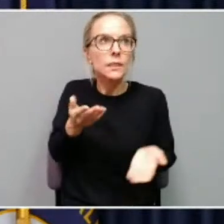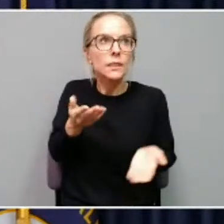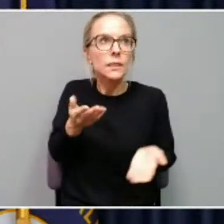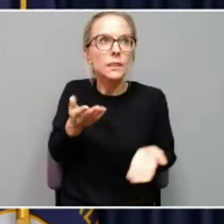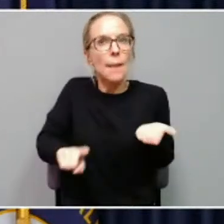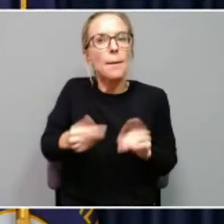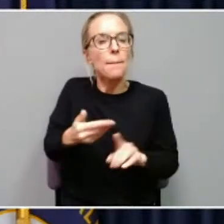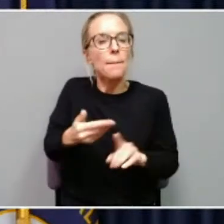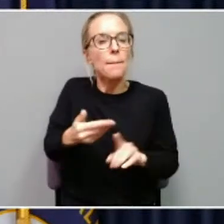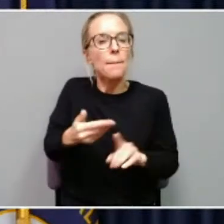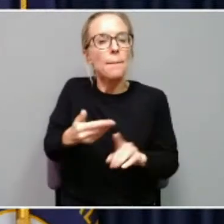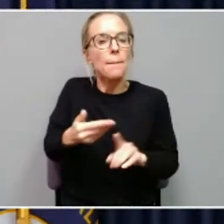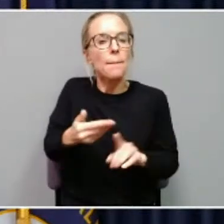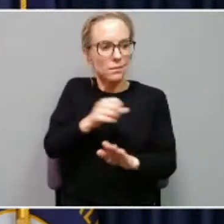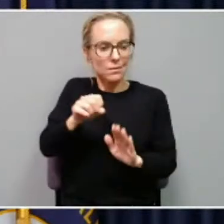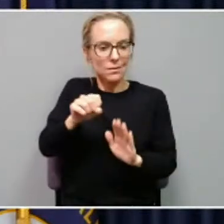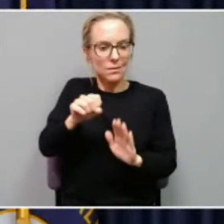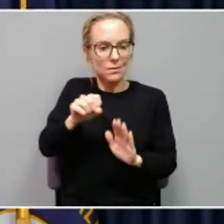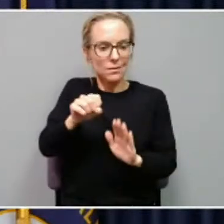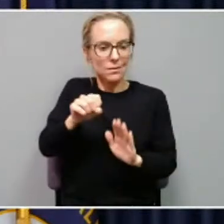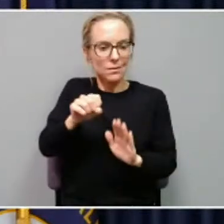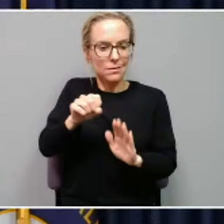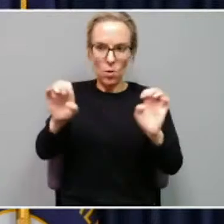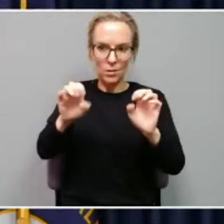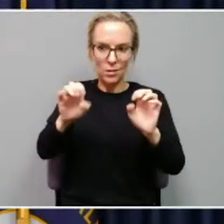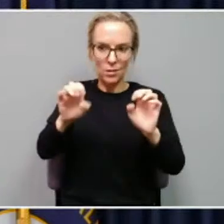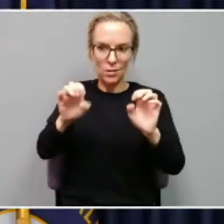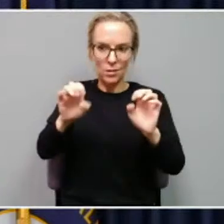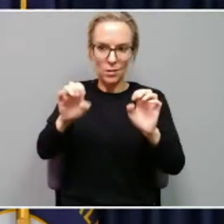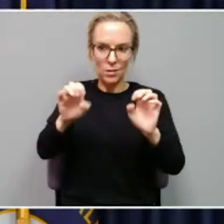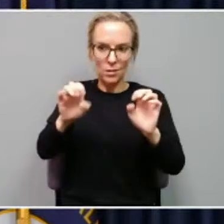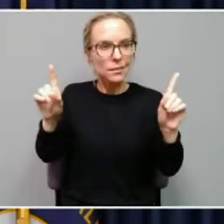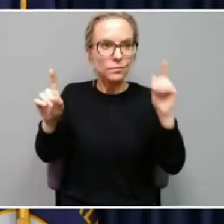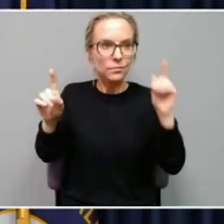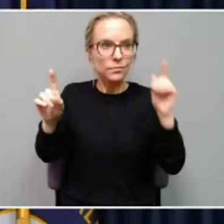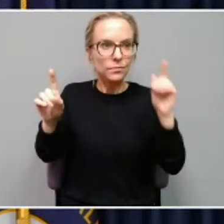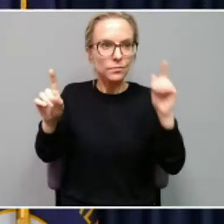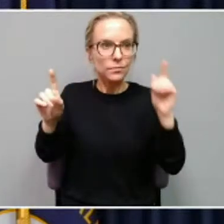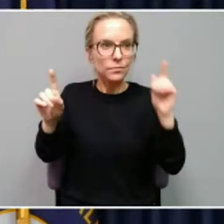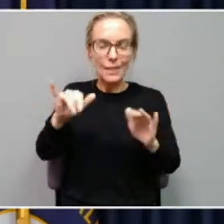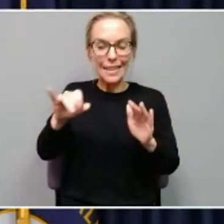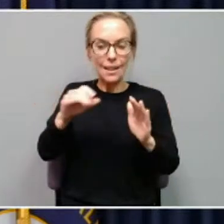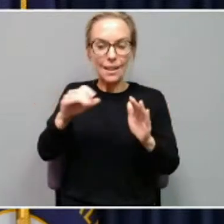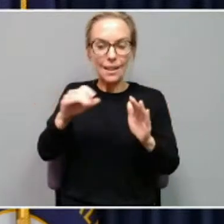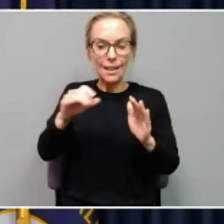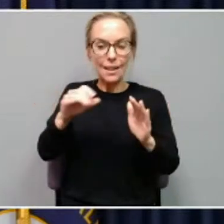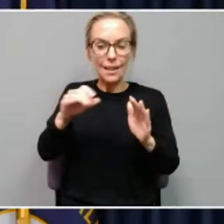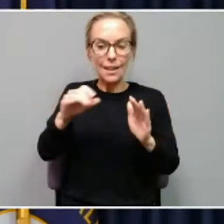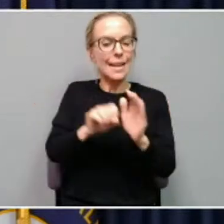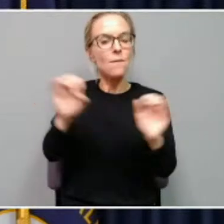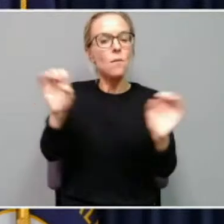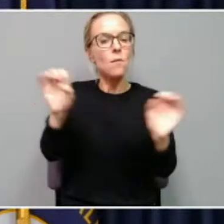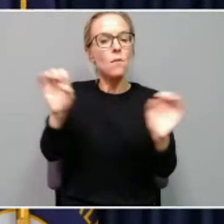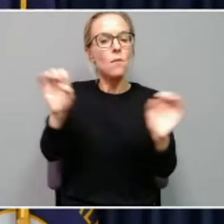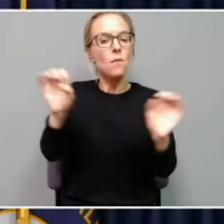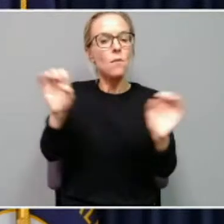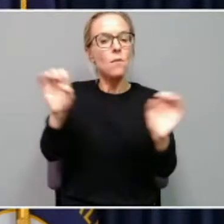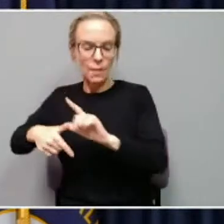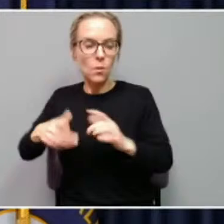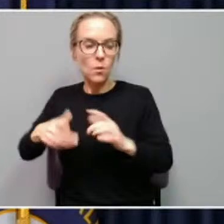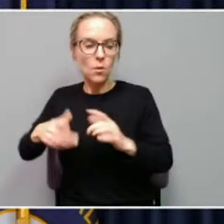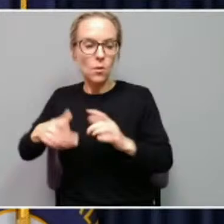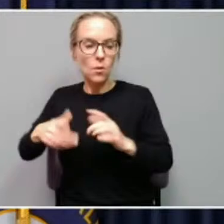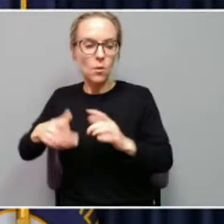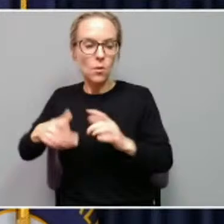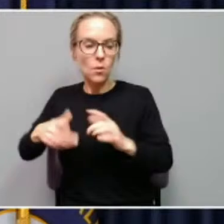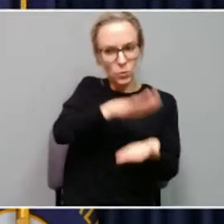before the state of emergency might, in and of itself, go away, if nothing else, because of what we're seeing in schools. Schools right